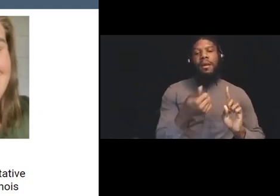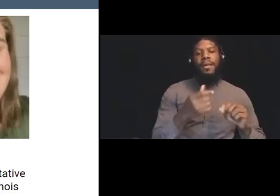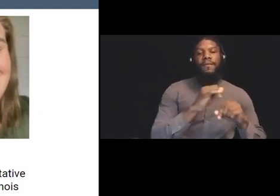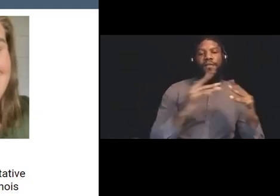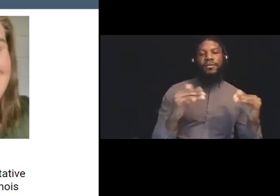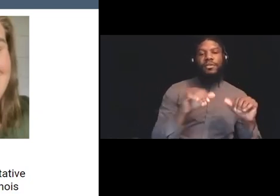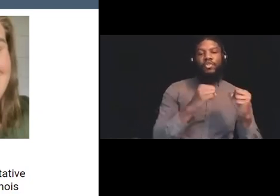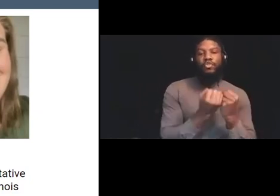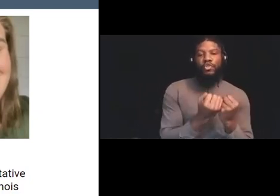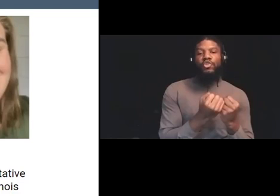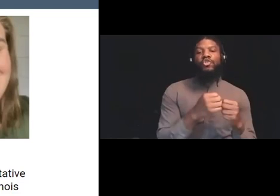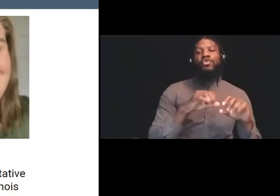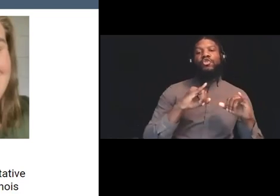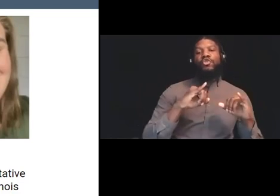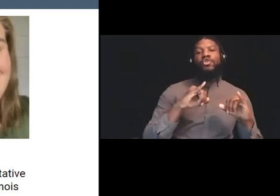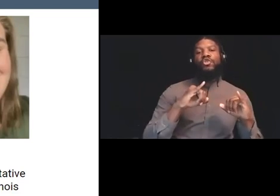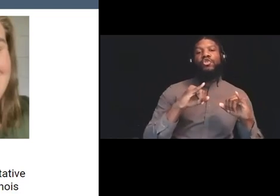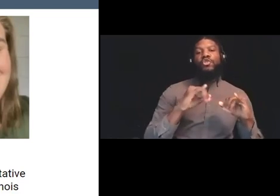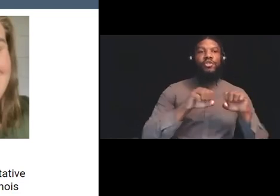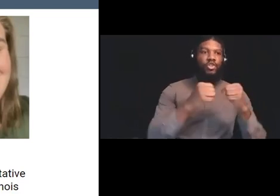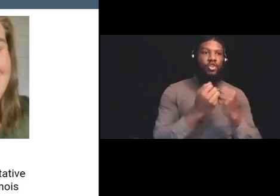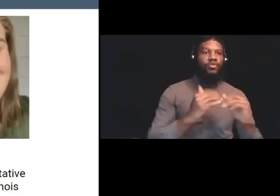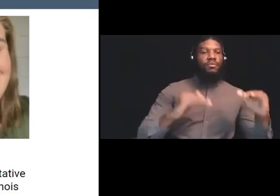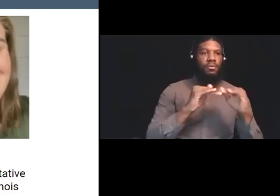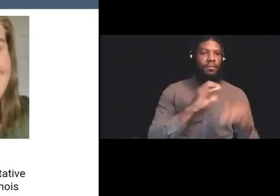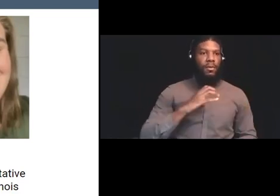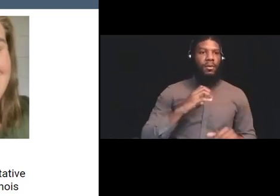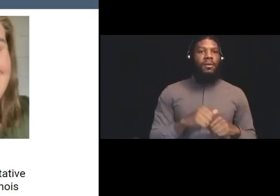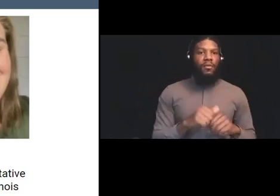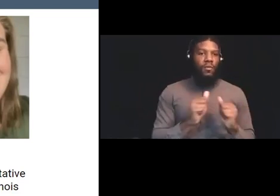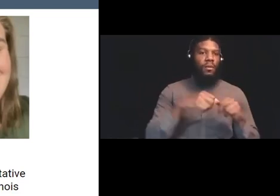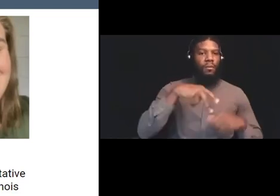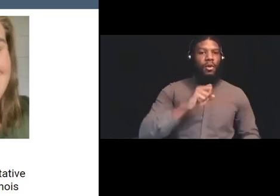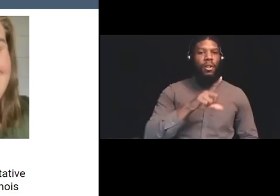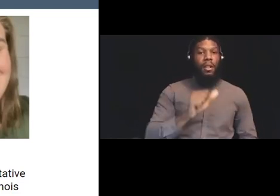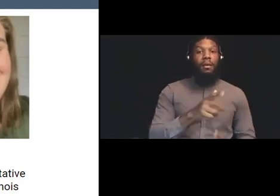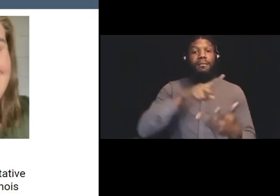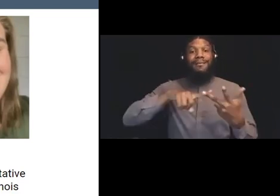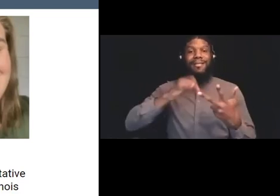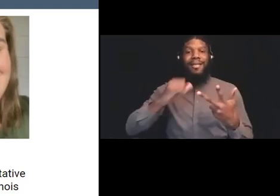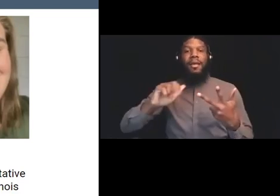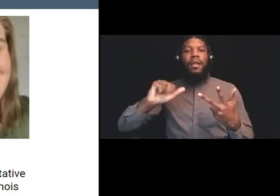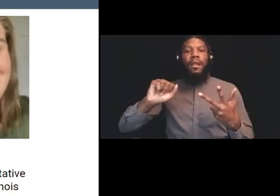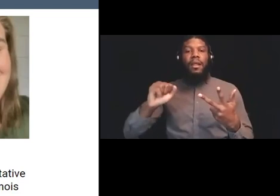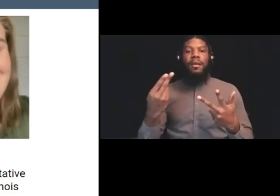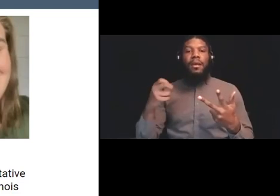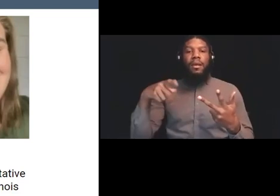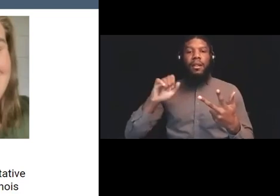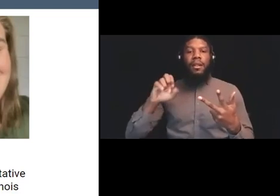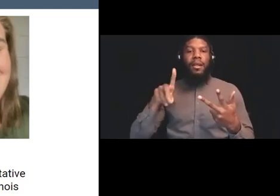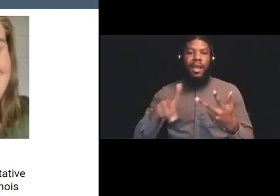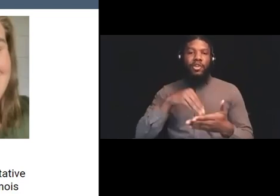Last is Anna Shapland, who is also an OWCA student representative. She's a PhD student in